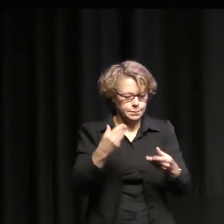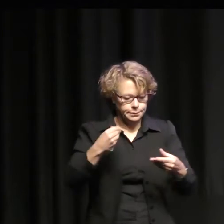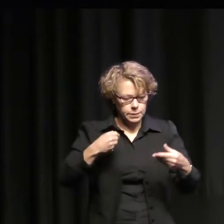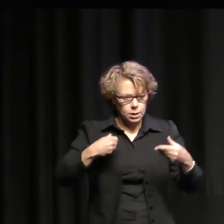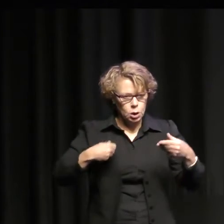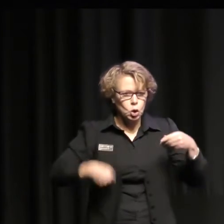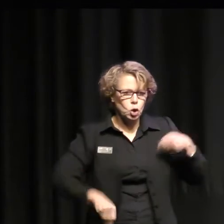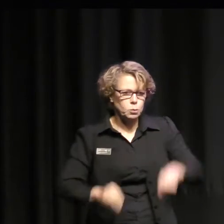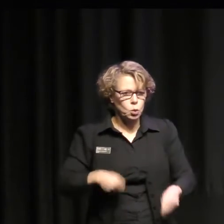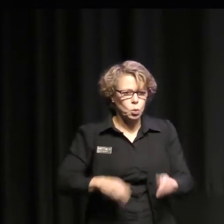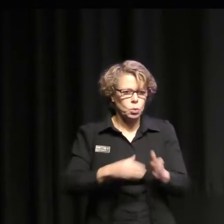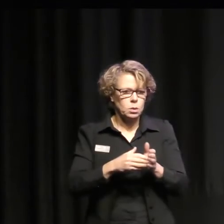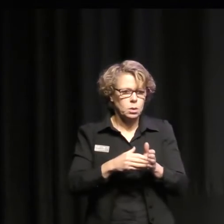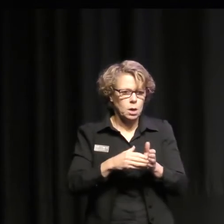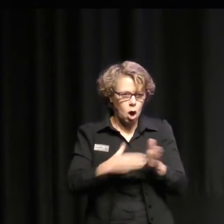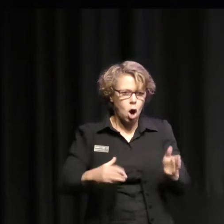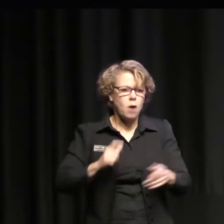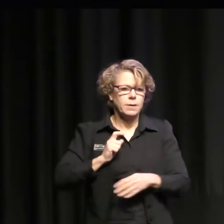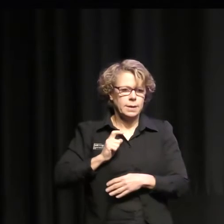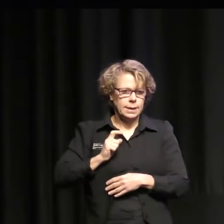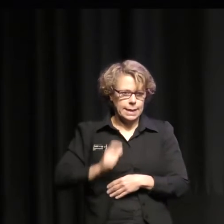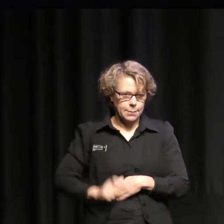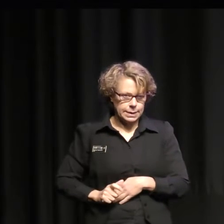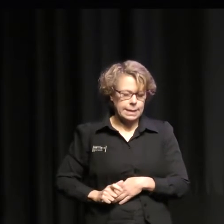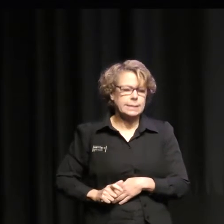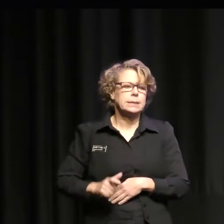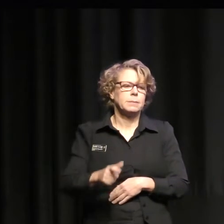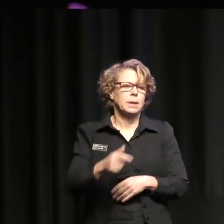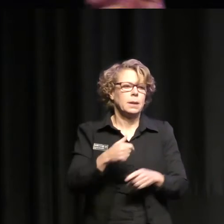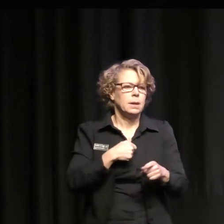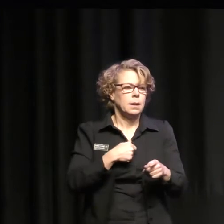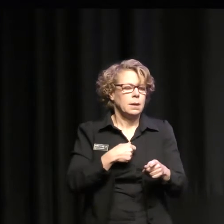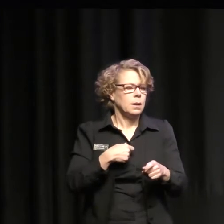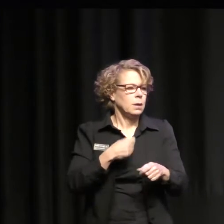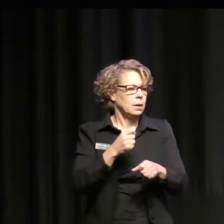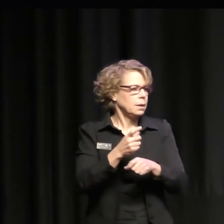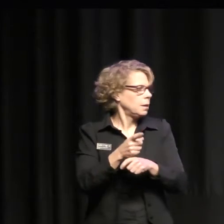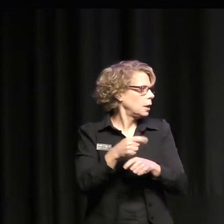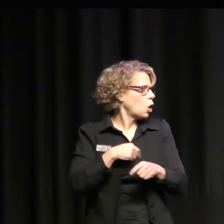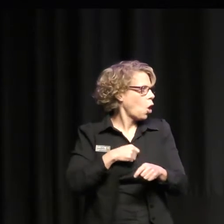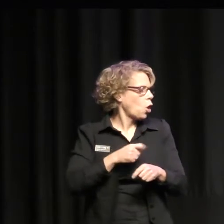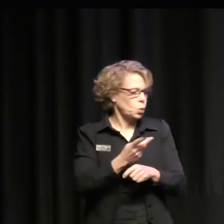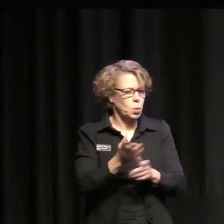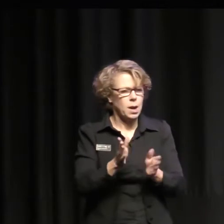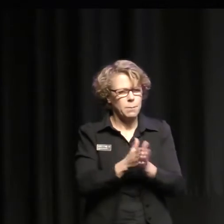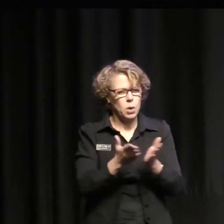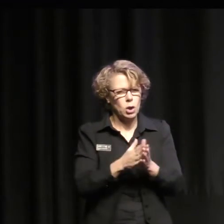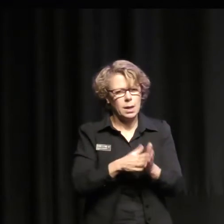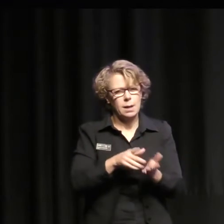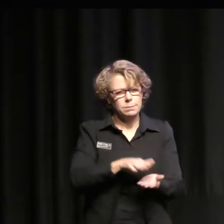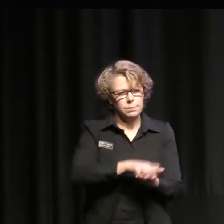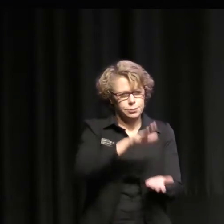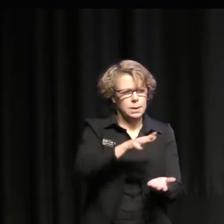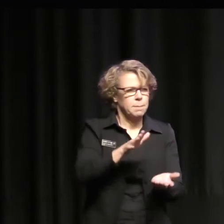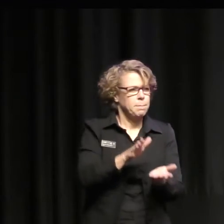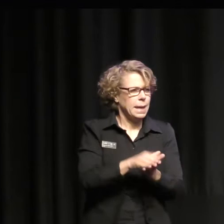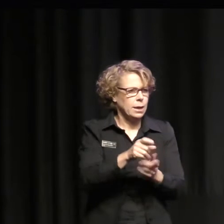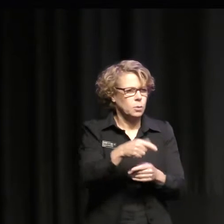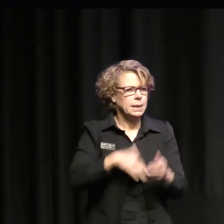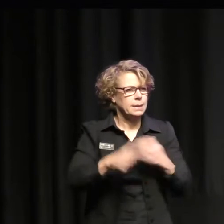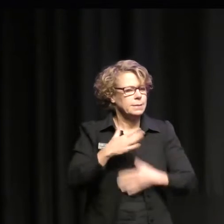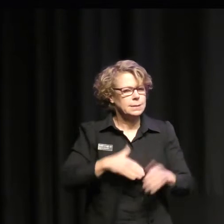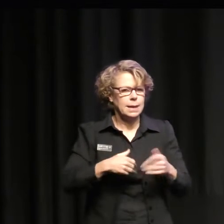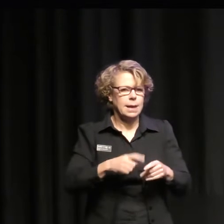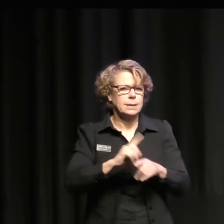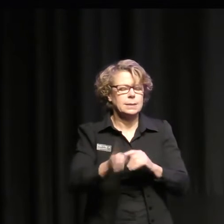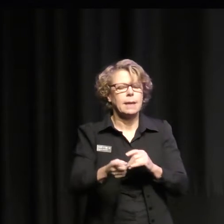Capitalism: Why Rentiers Thrive and Work Does Not Pay. And I have a few copies if anybody is still interested at the end of my